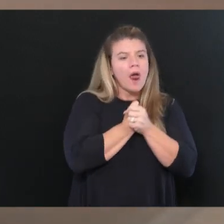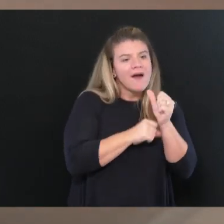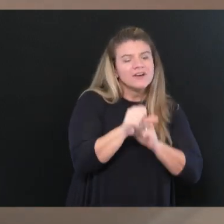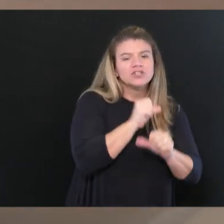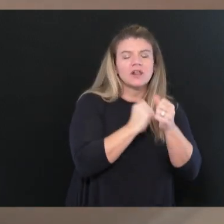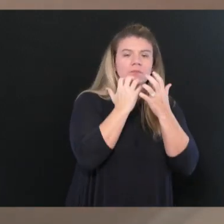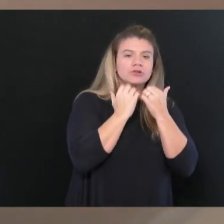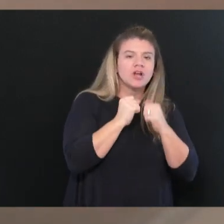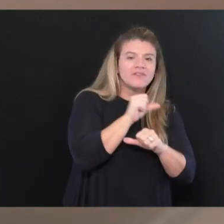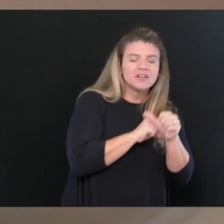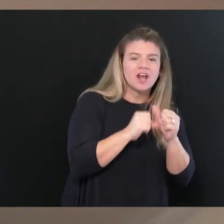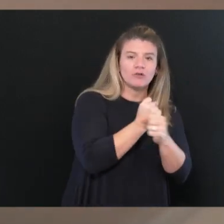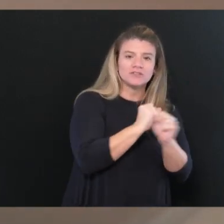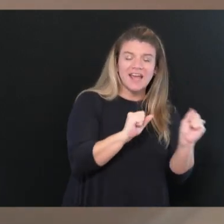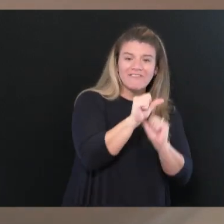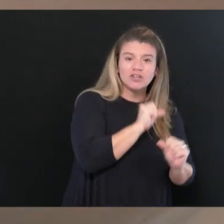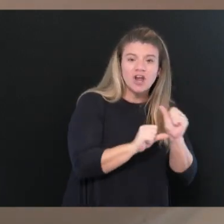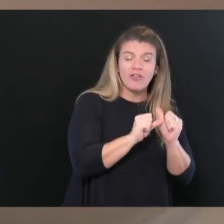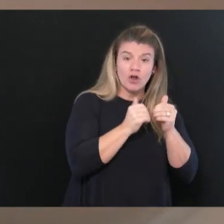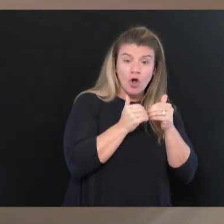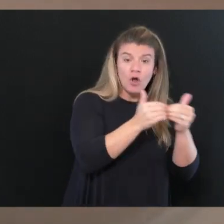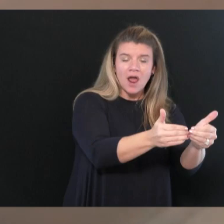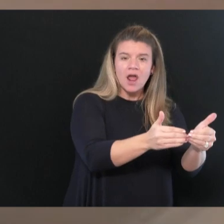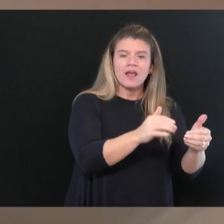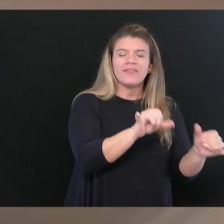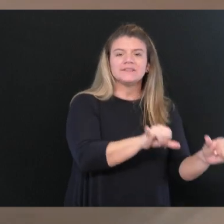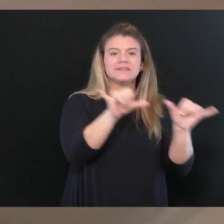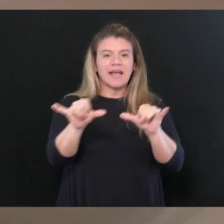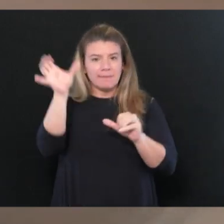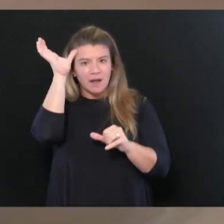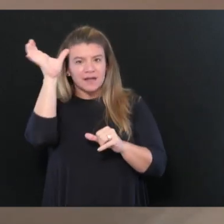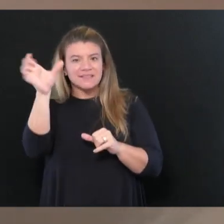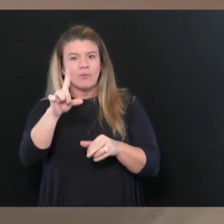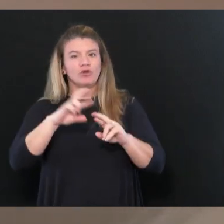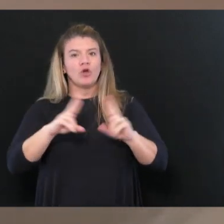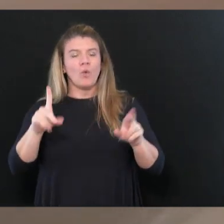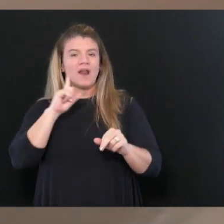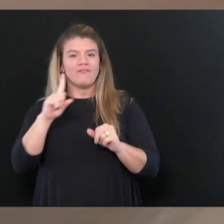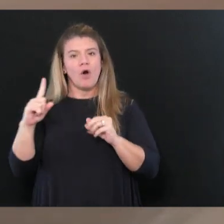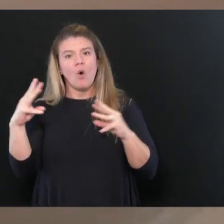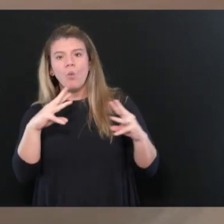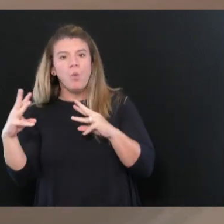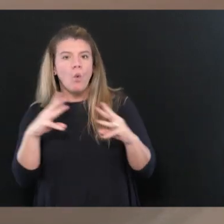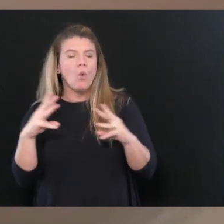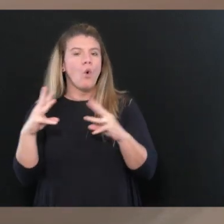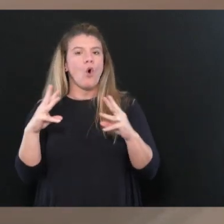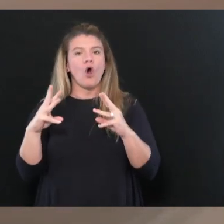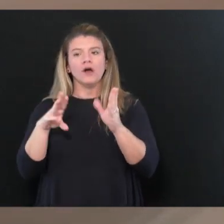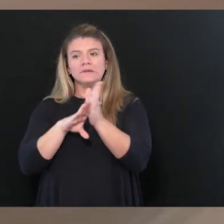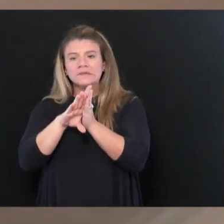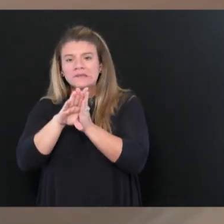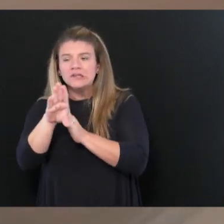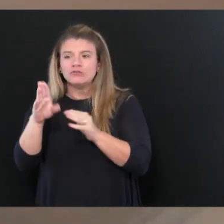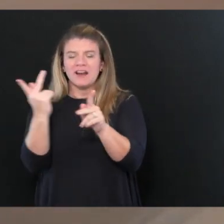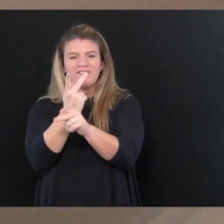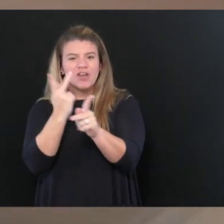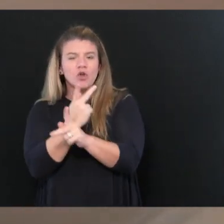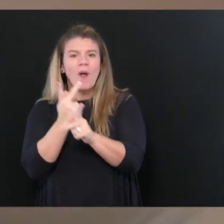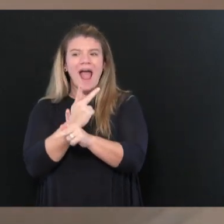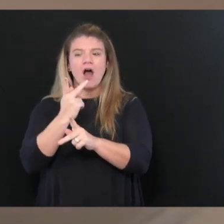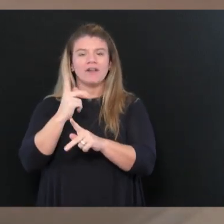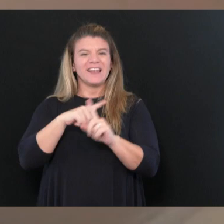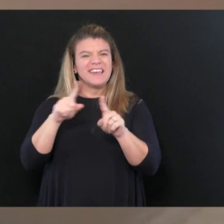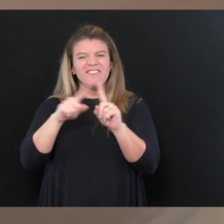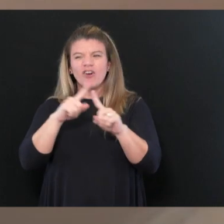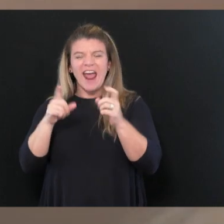we've done in the wars, like we've done mining the coal to build the steel that fueled the Industrial Revolution and the war